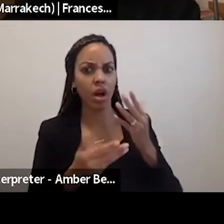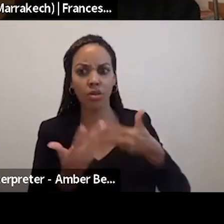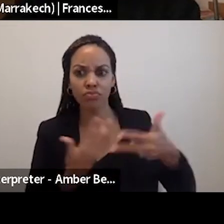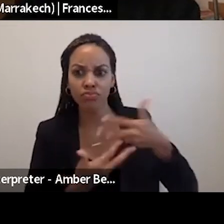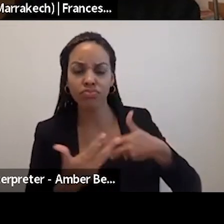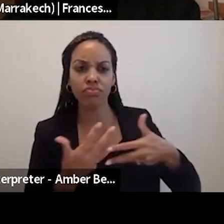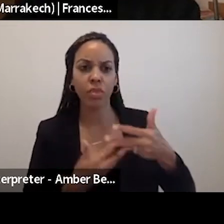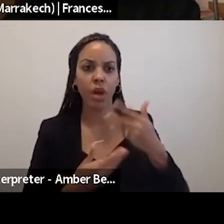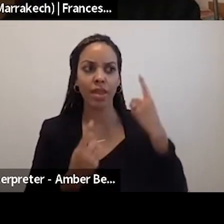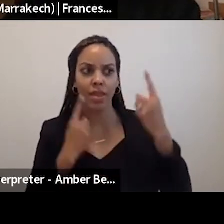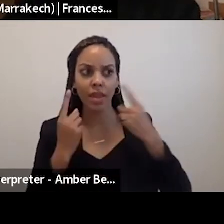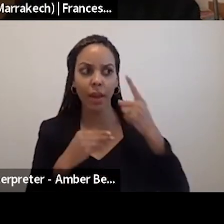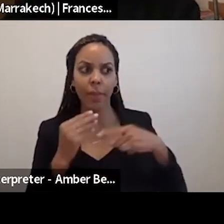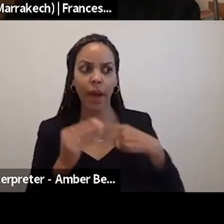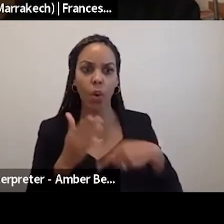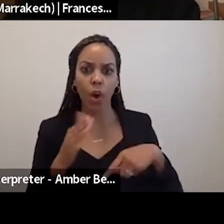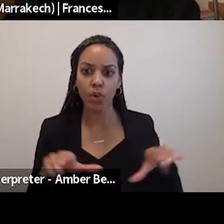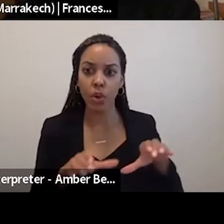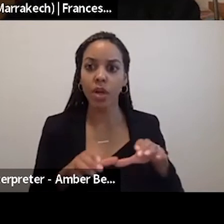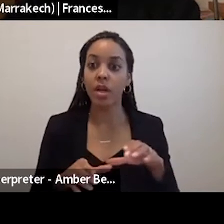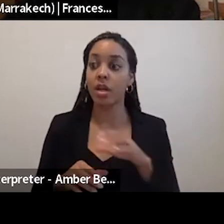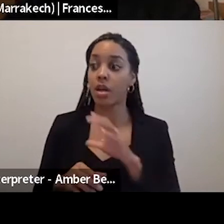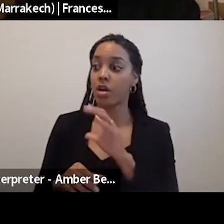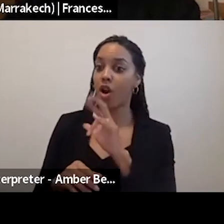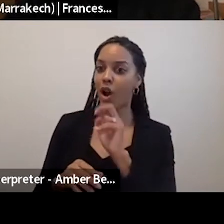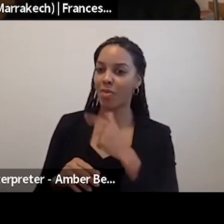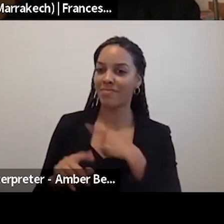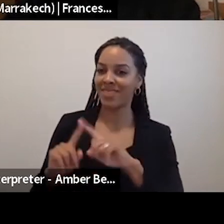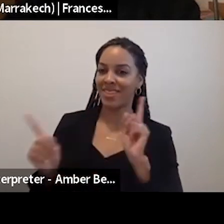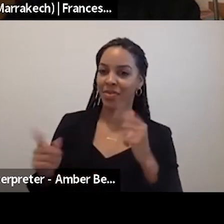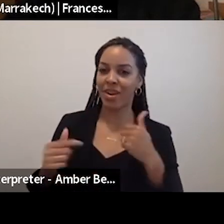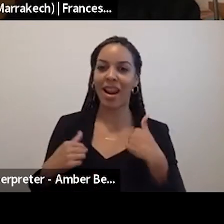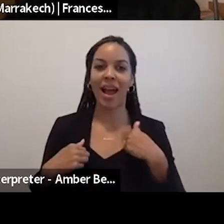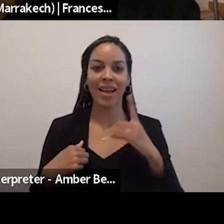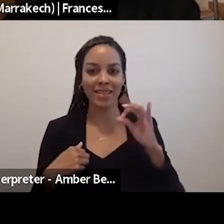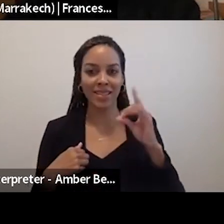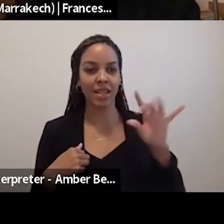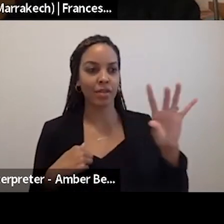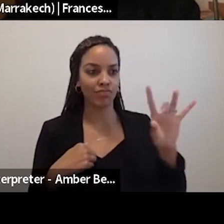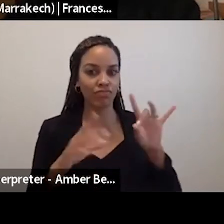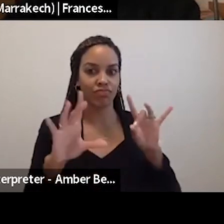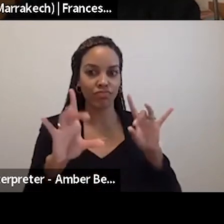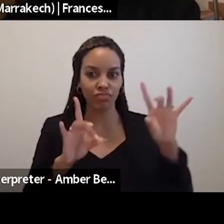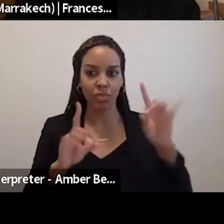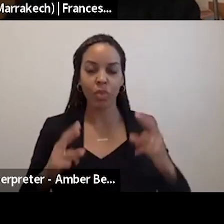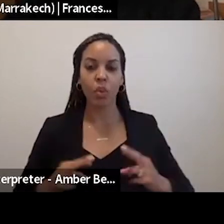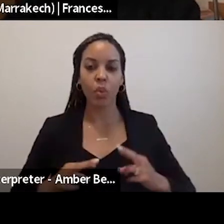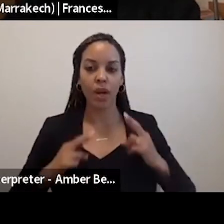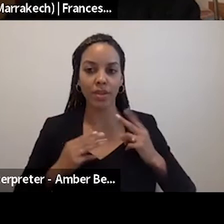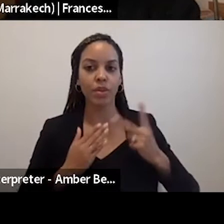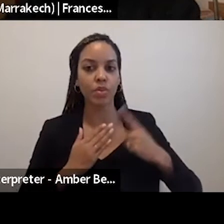like, I actually did, unlike Carmen, I did curate, and I'm curating a residency program, but that's in